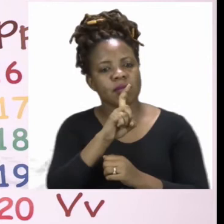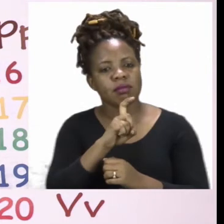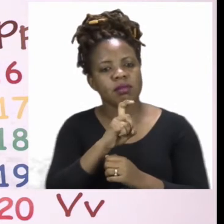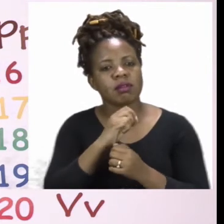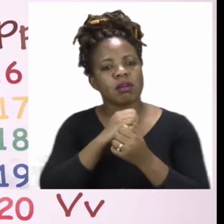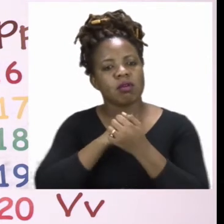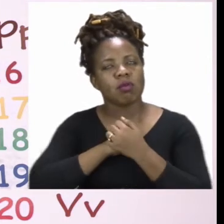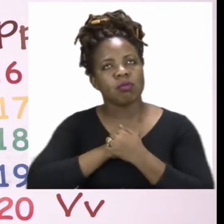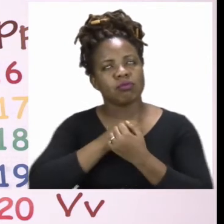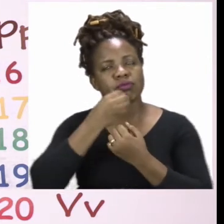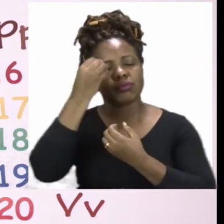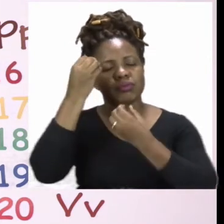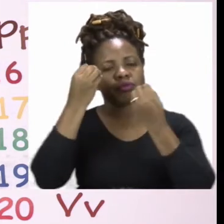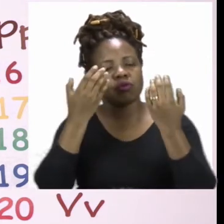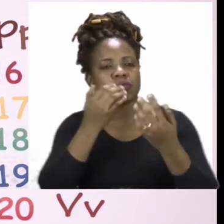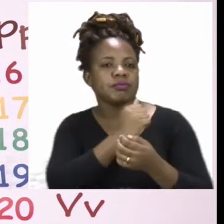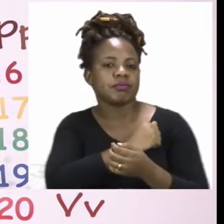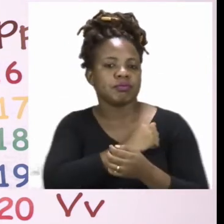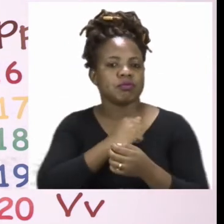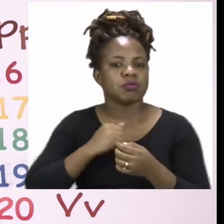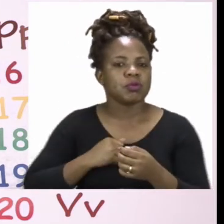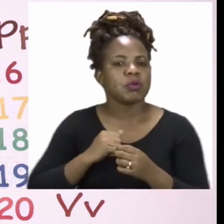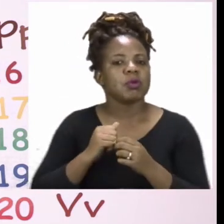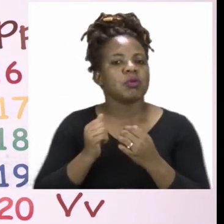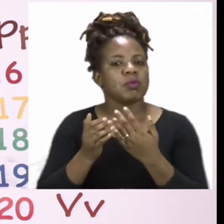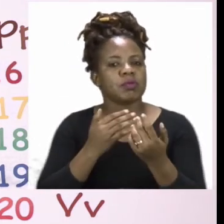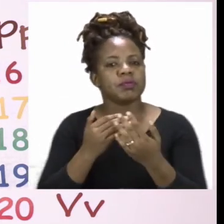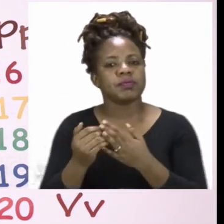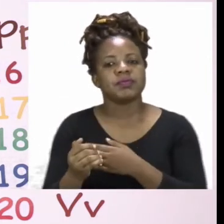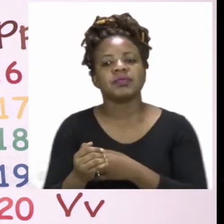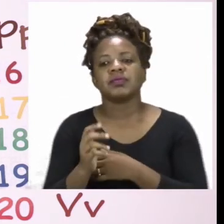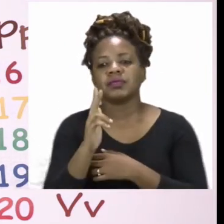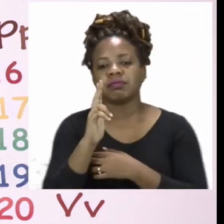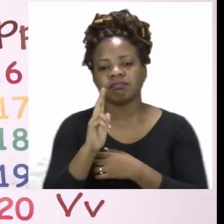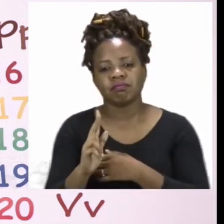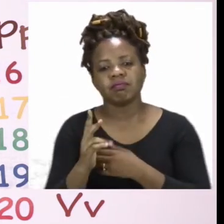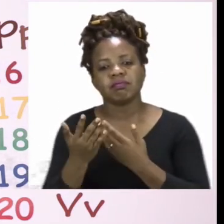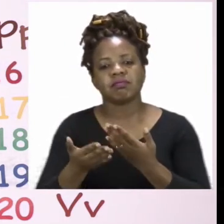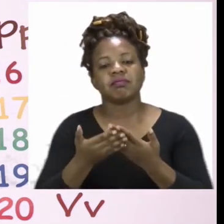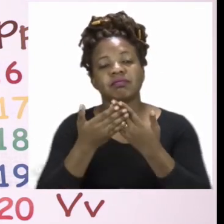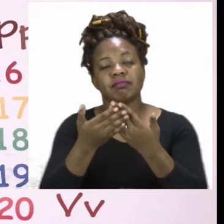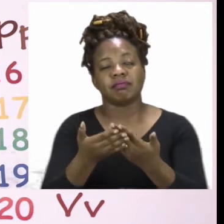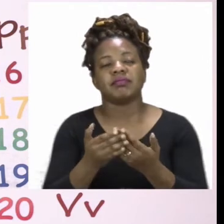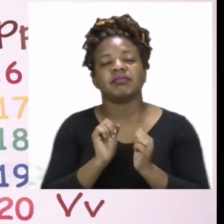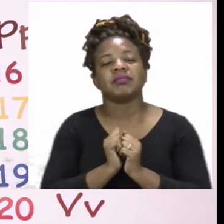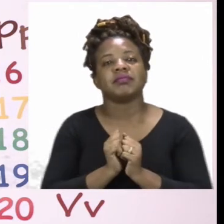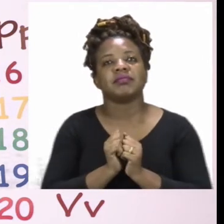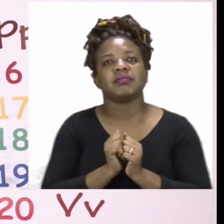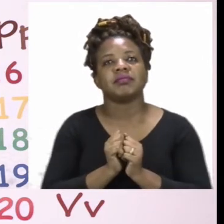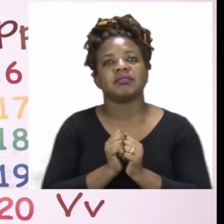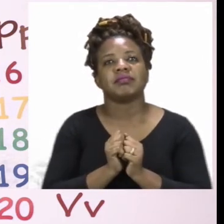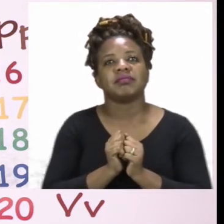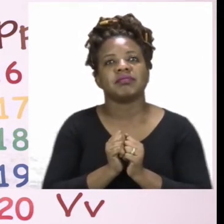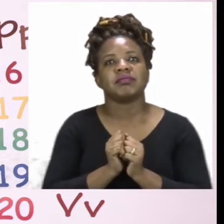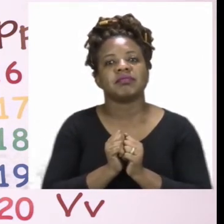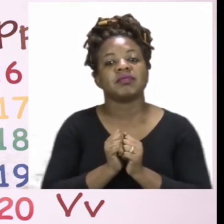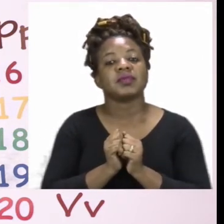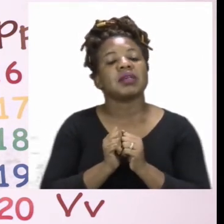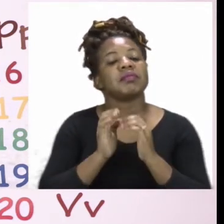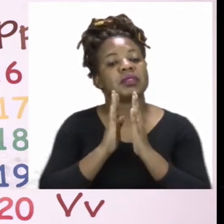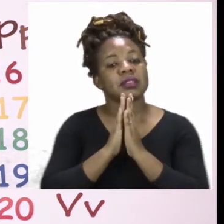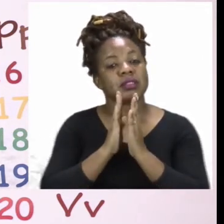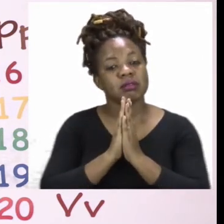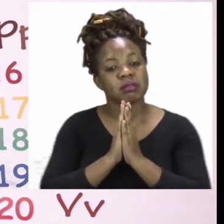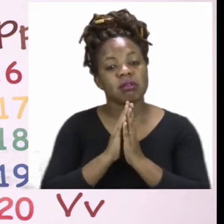around you, to help you. Take your time, make sure you finish the exercise